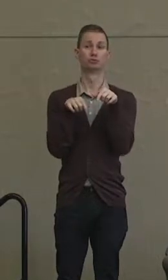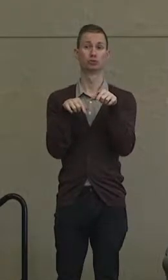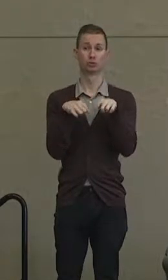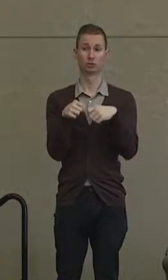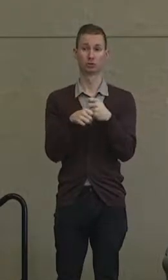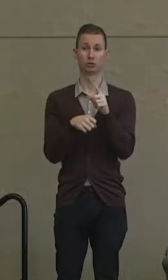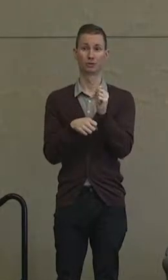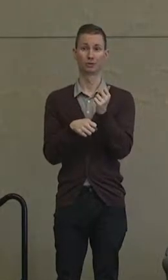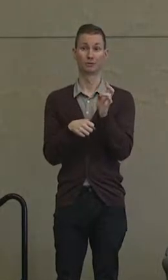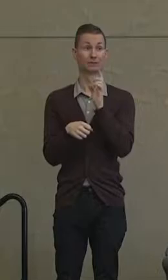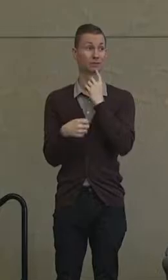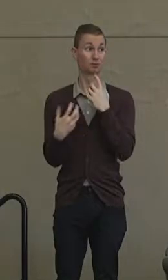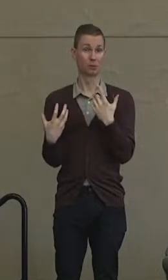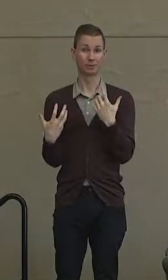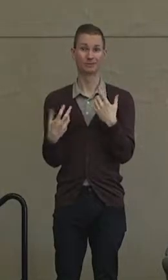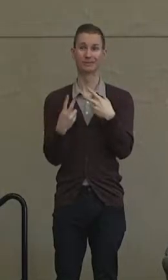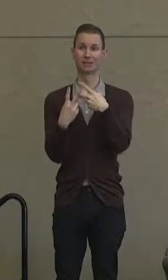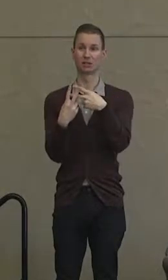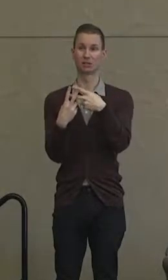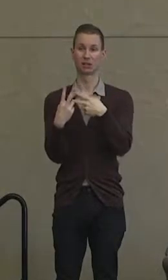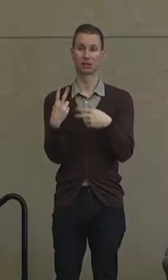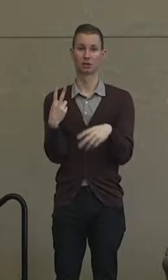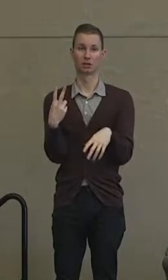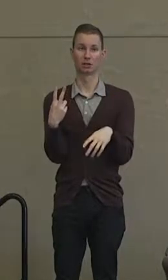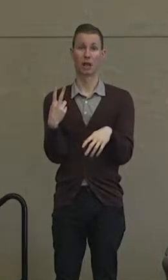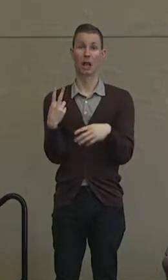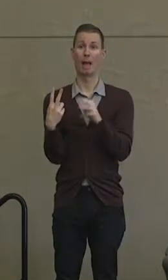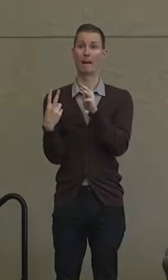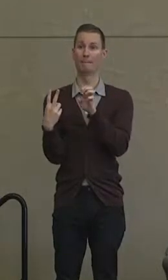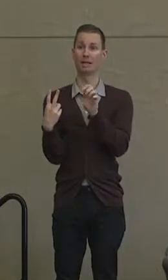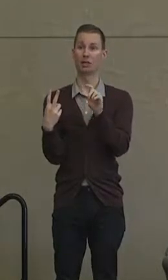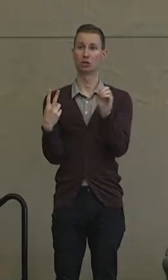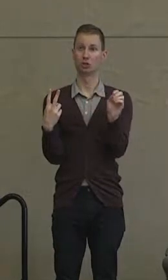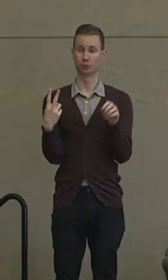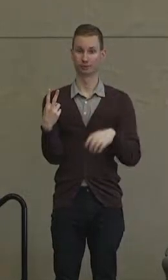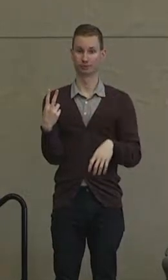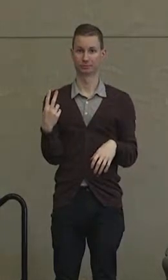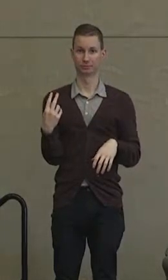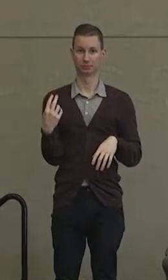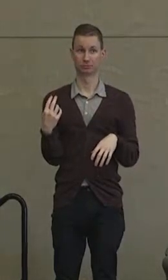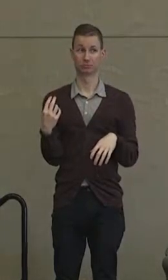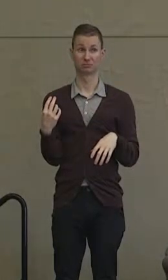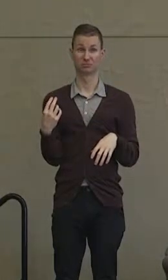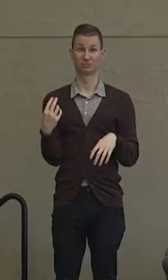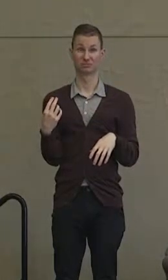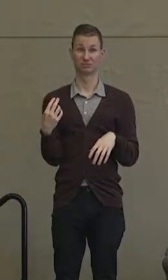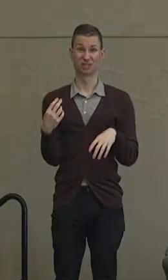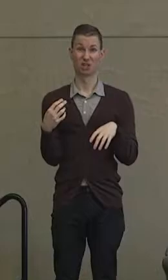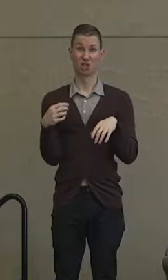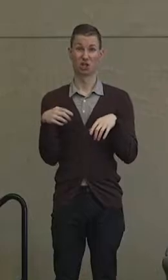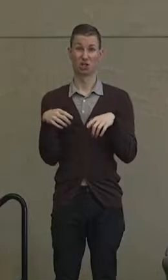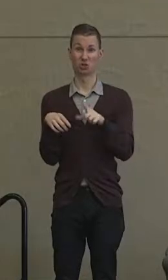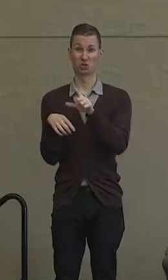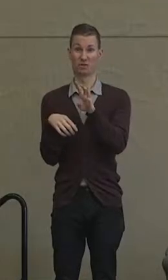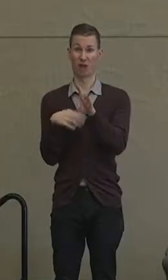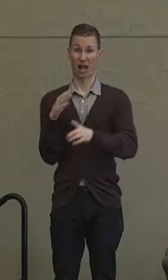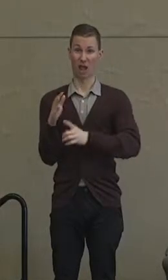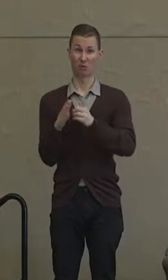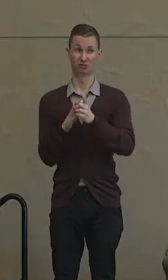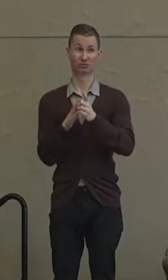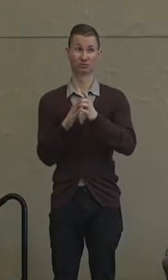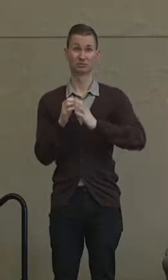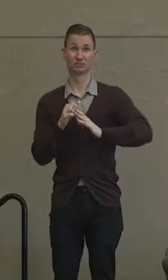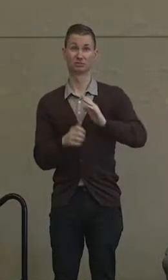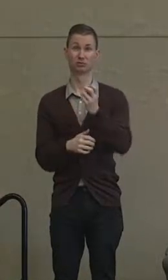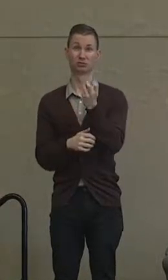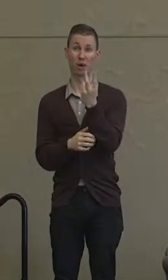2017, that says, hashtag MeToo. Within 24 hours, over 12 million